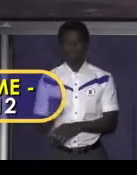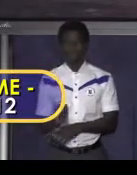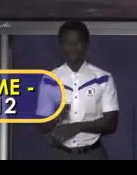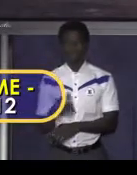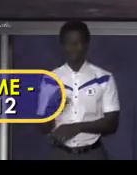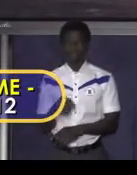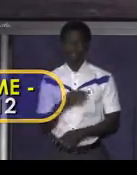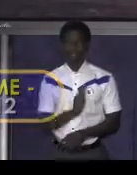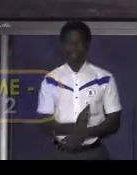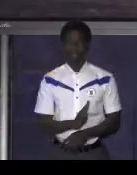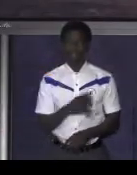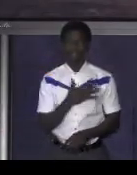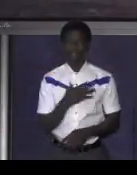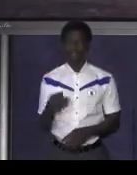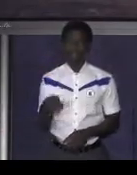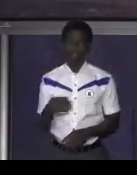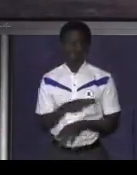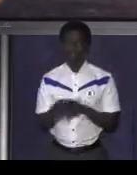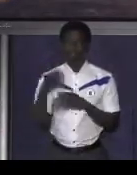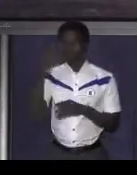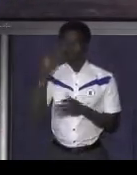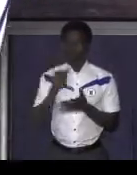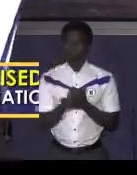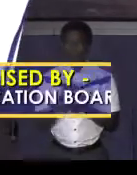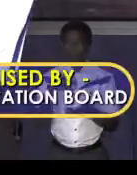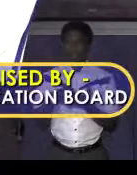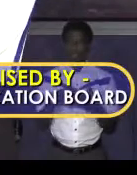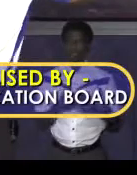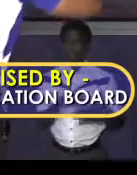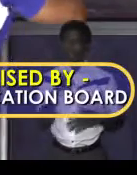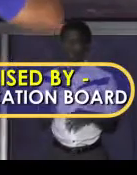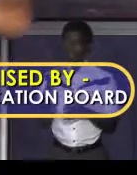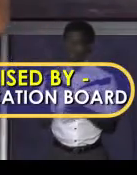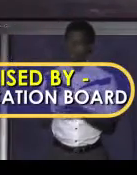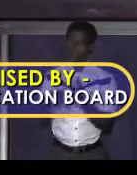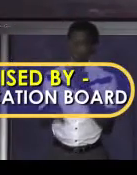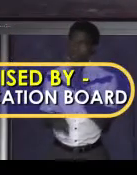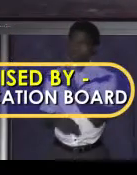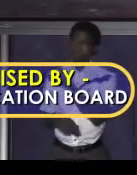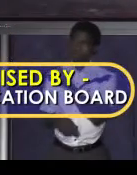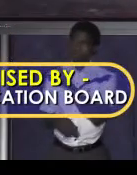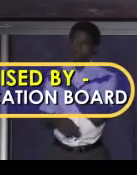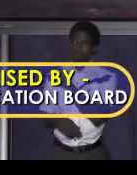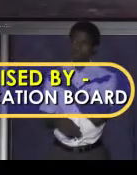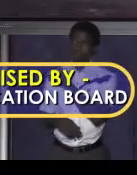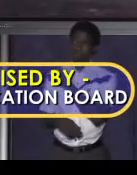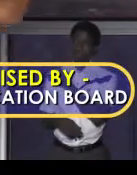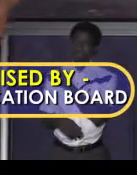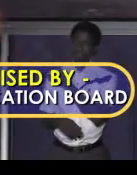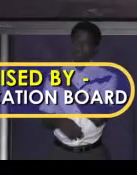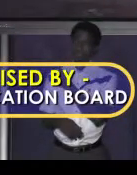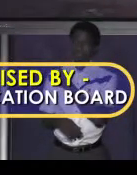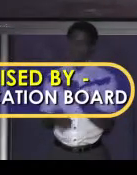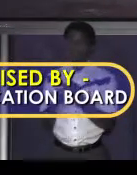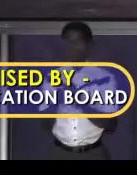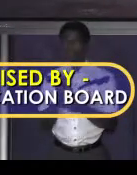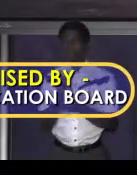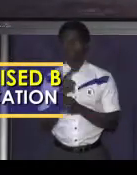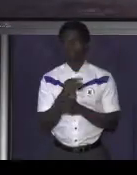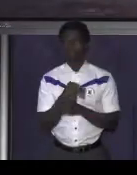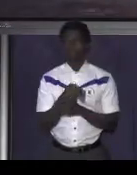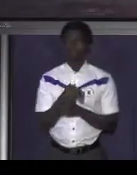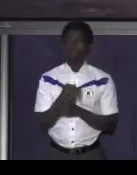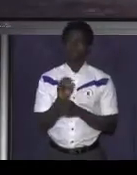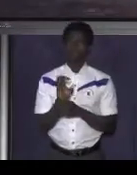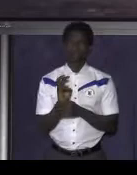the breadth. And don't forget that this side is not part of the shape. From here to here is 12 centimeters.